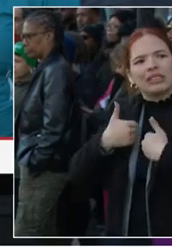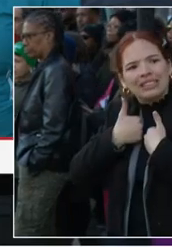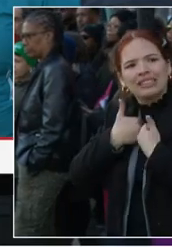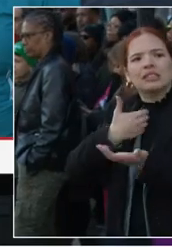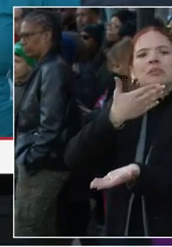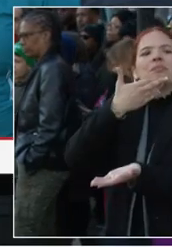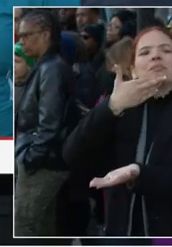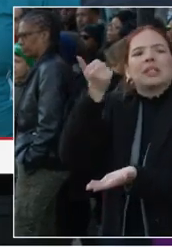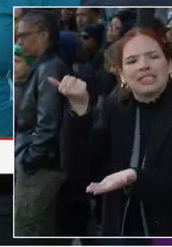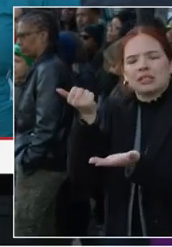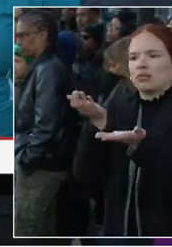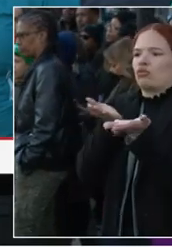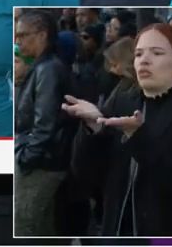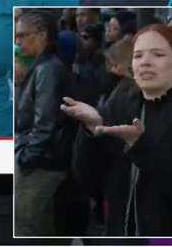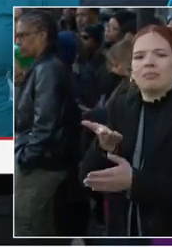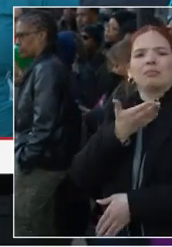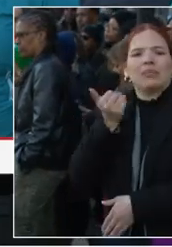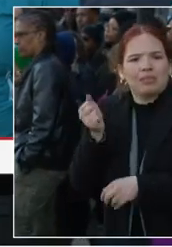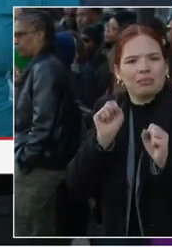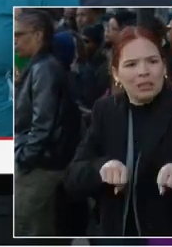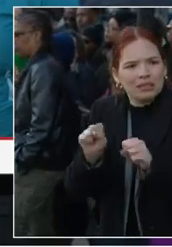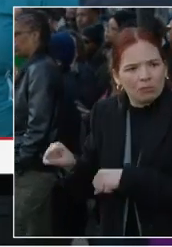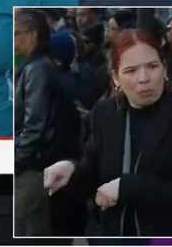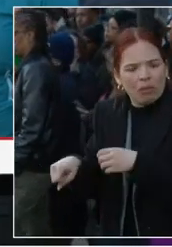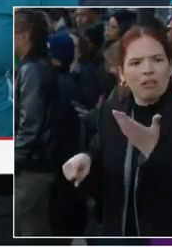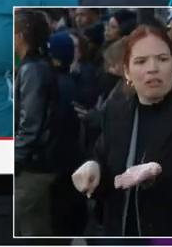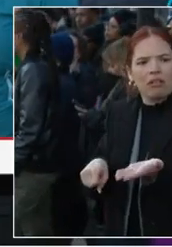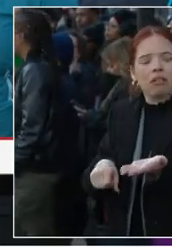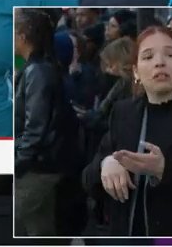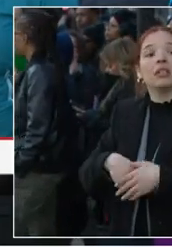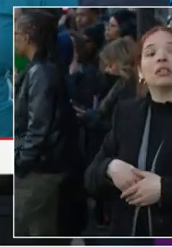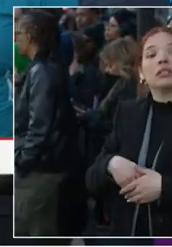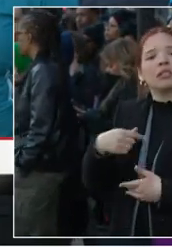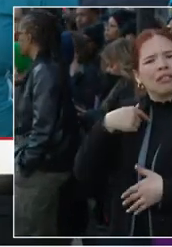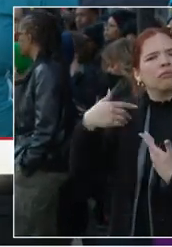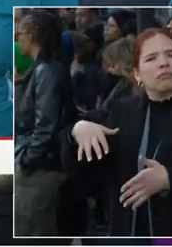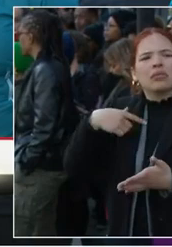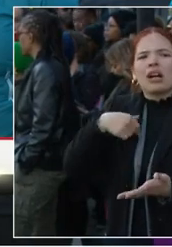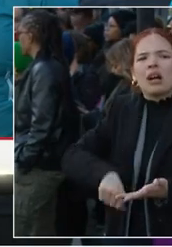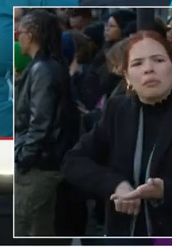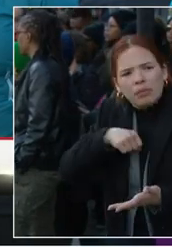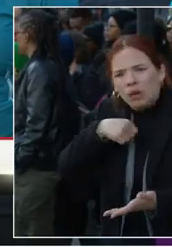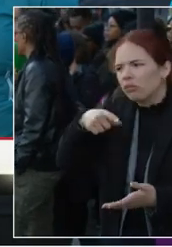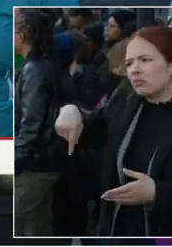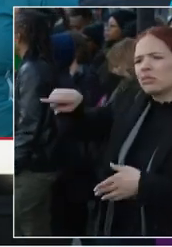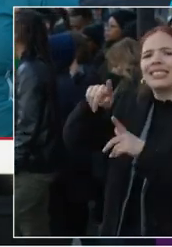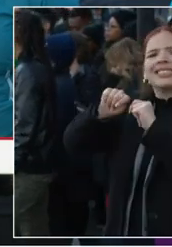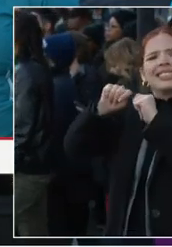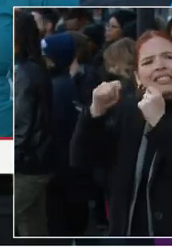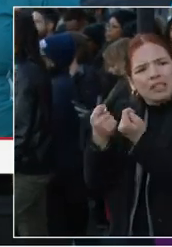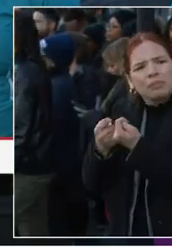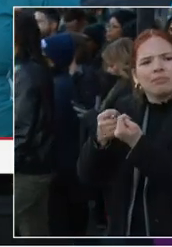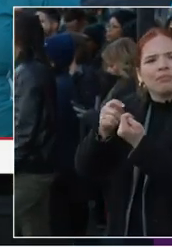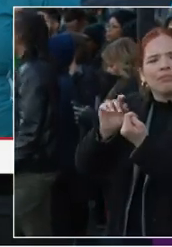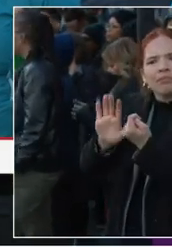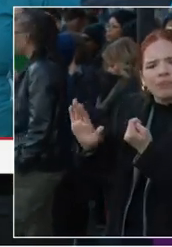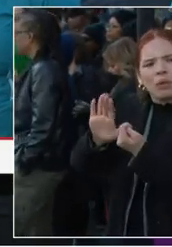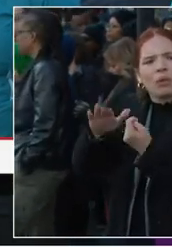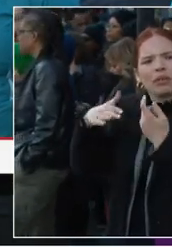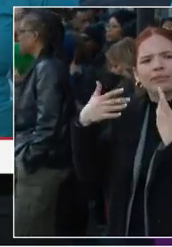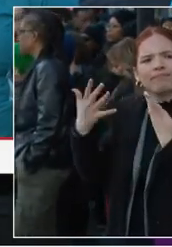service possible. I will say that I'm very proud of our team who has undergone